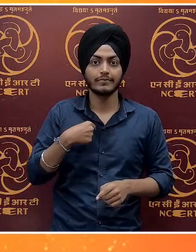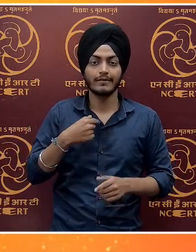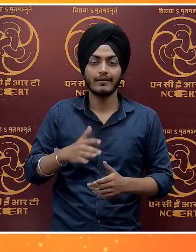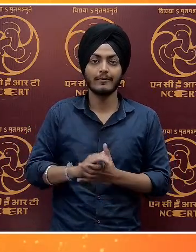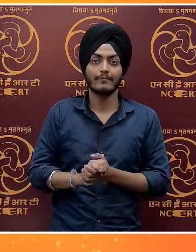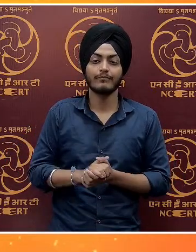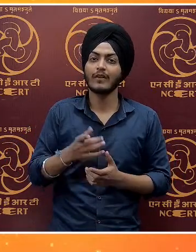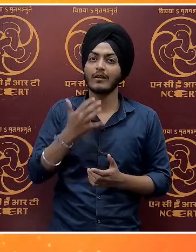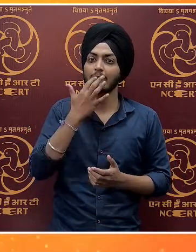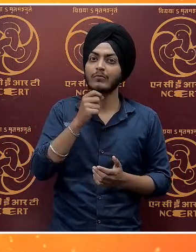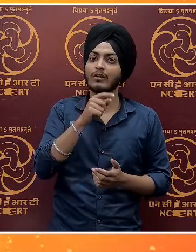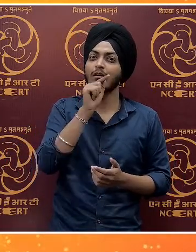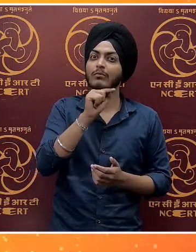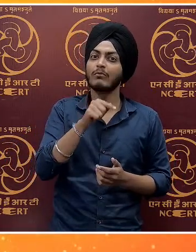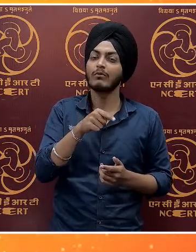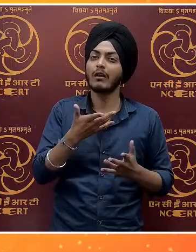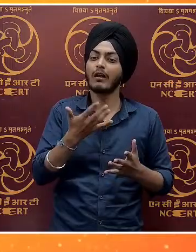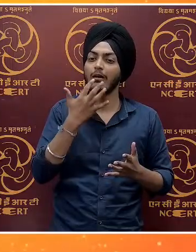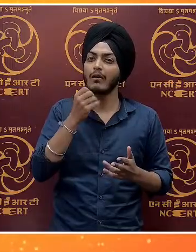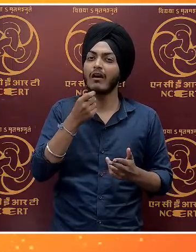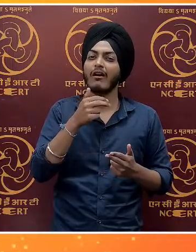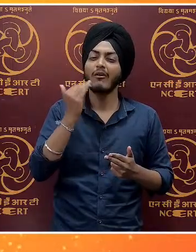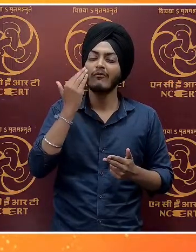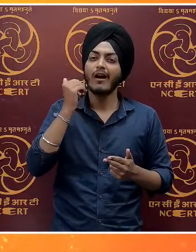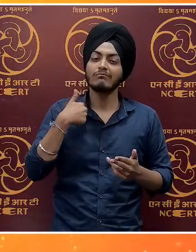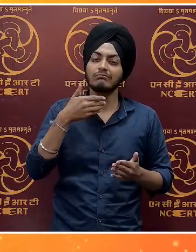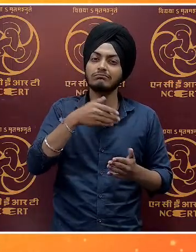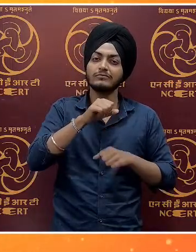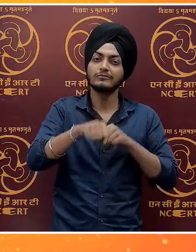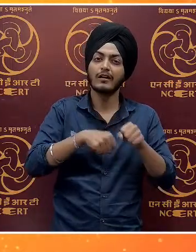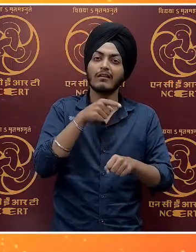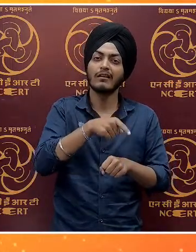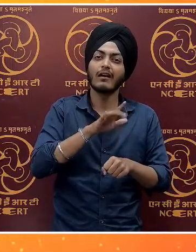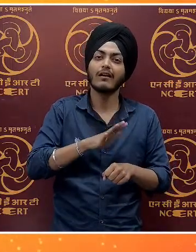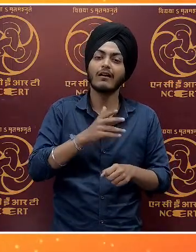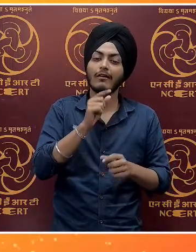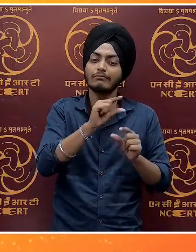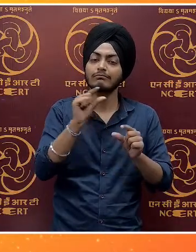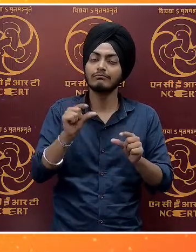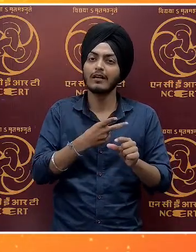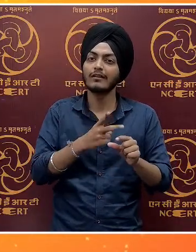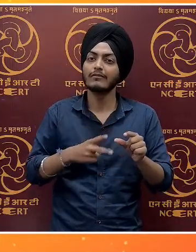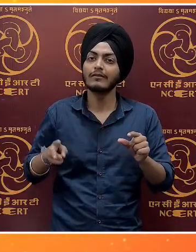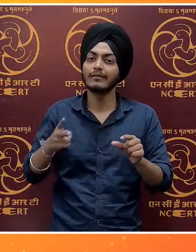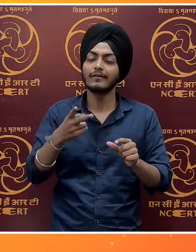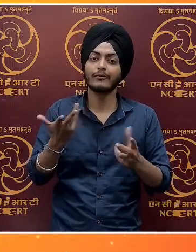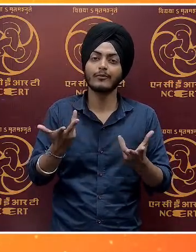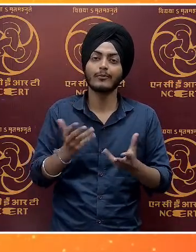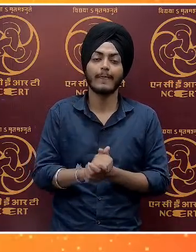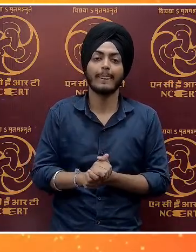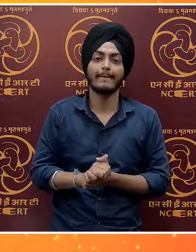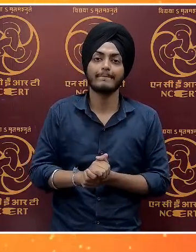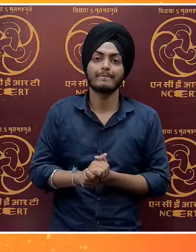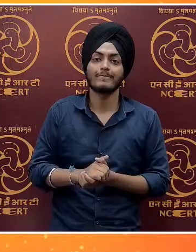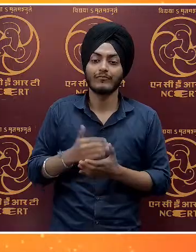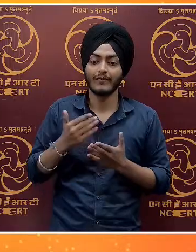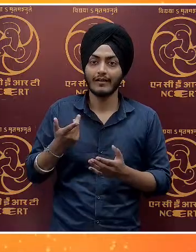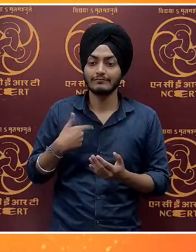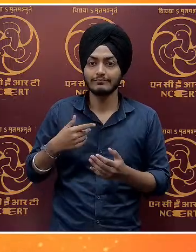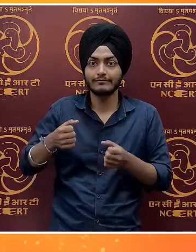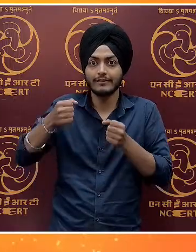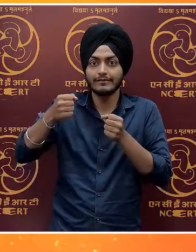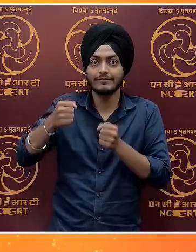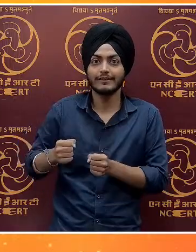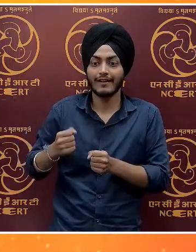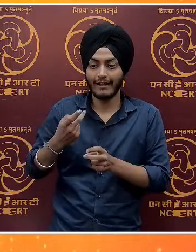these parts. And yes, not to forget the bicycle seat. Yeah, definitely. Where will you sit? Where I will sit and ride where will you sit and ride